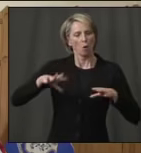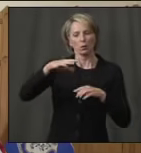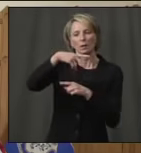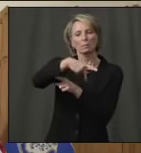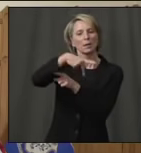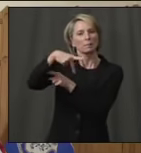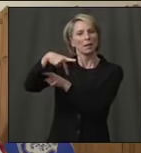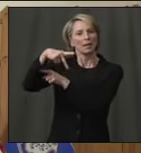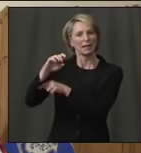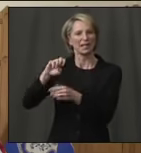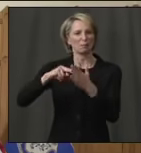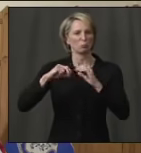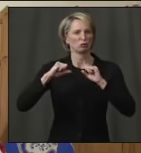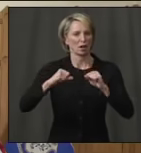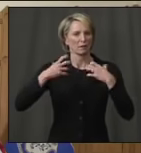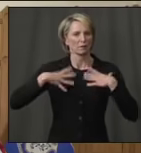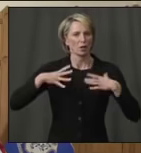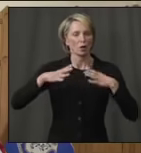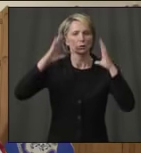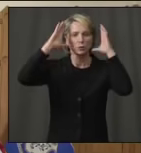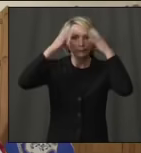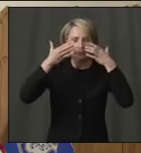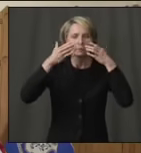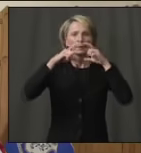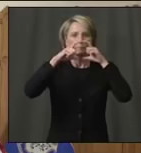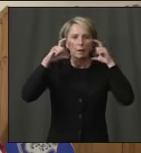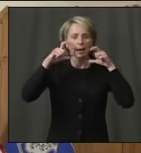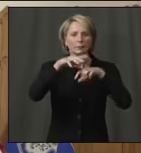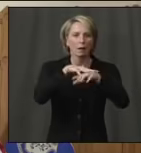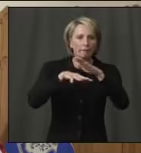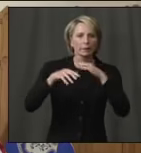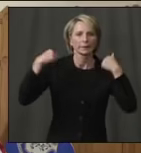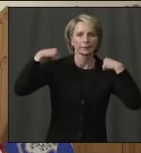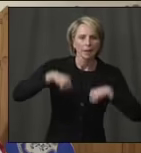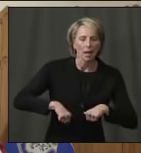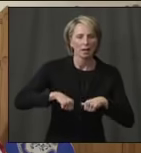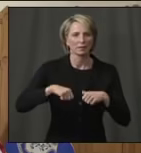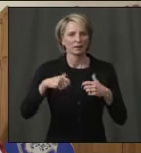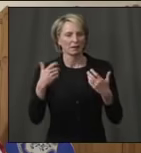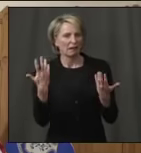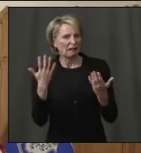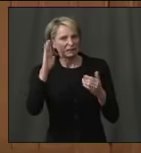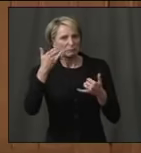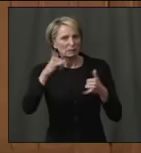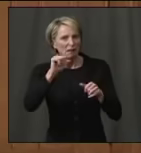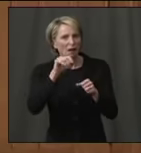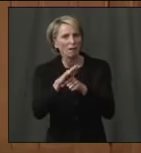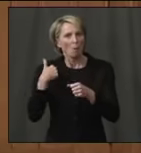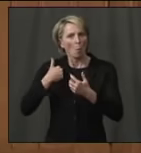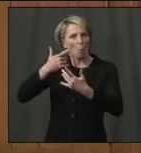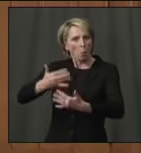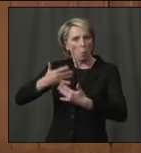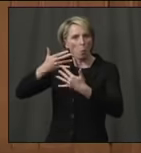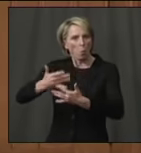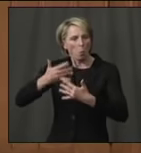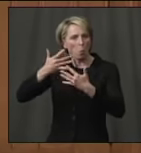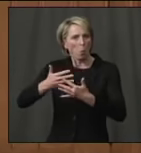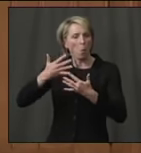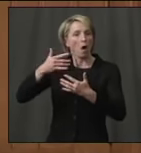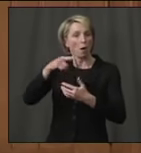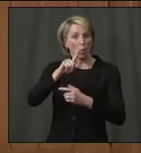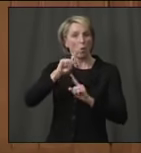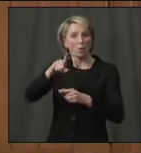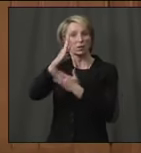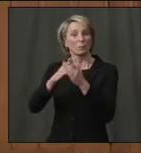state received the shipment that was stuck in China? You want that one? We've had many shipments stuck in China. The